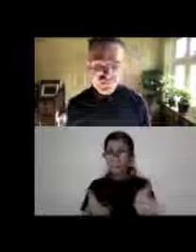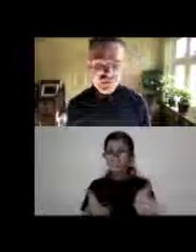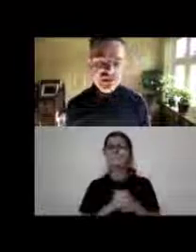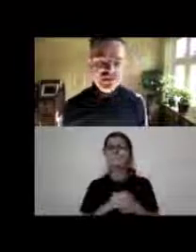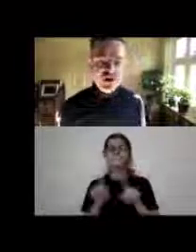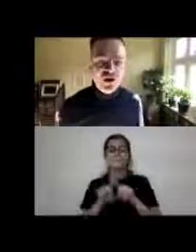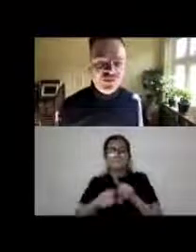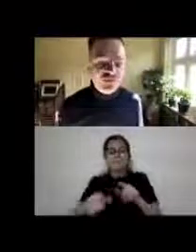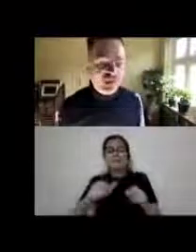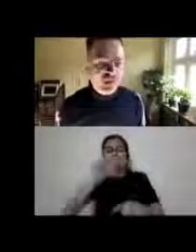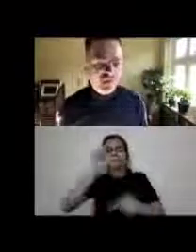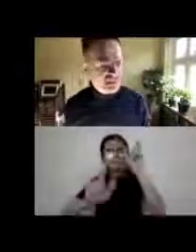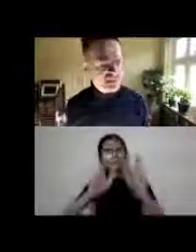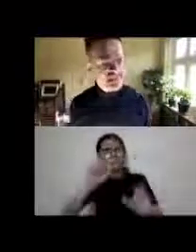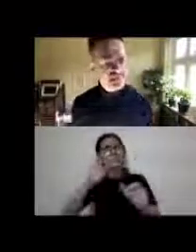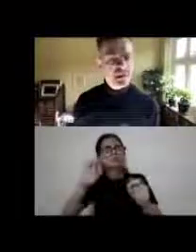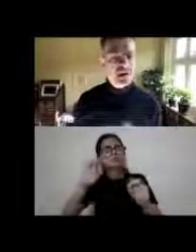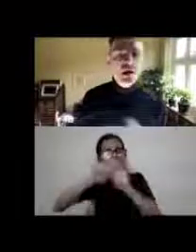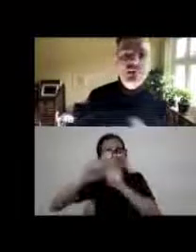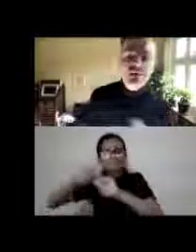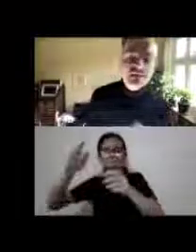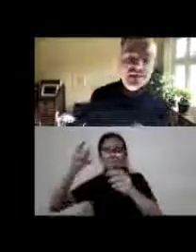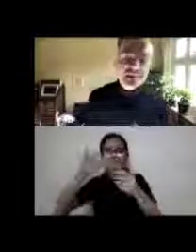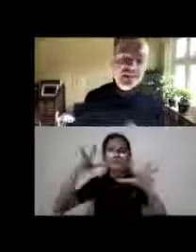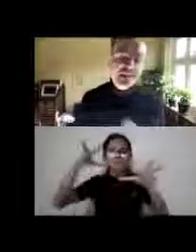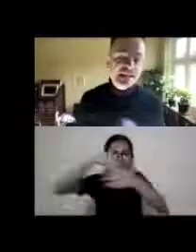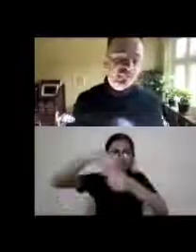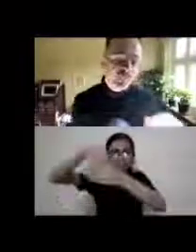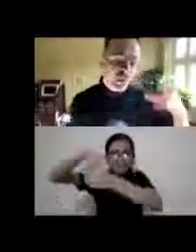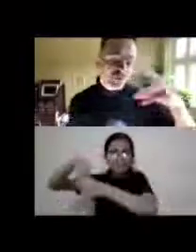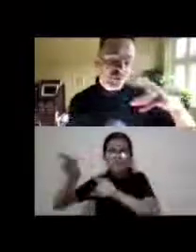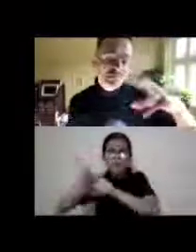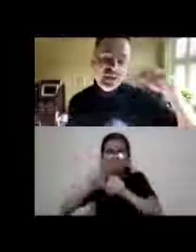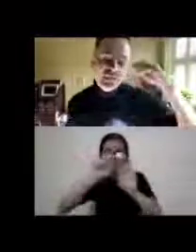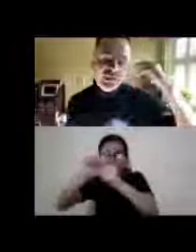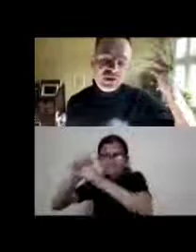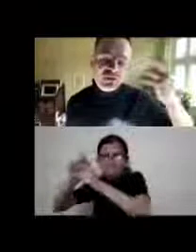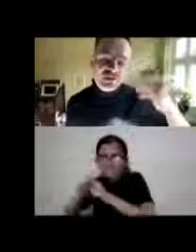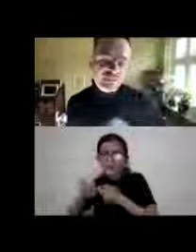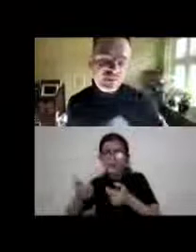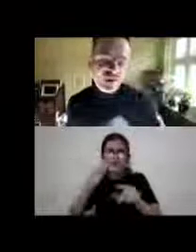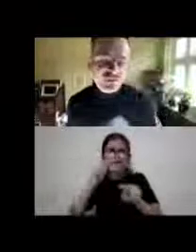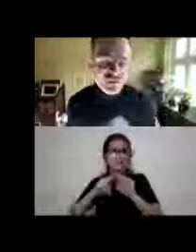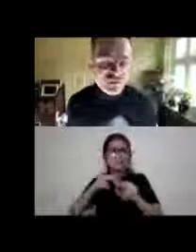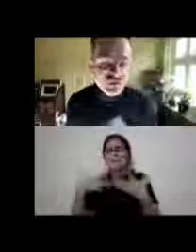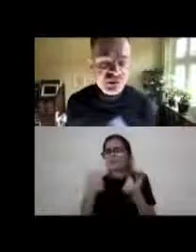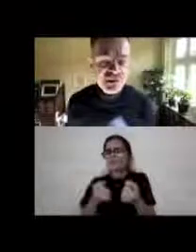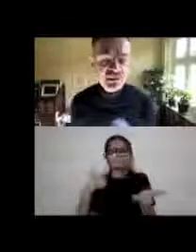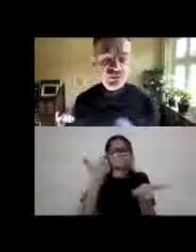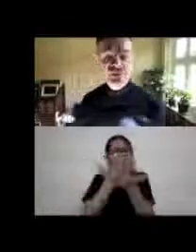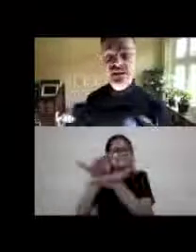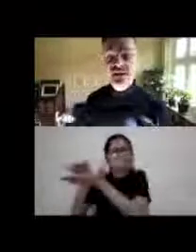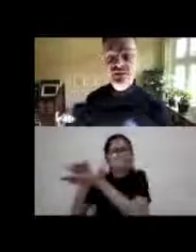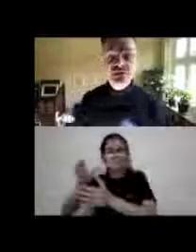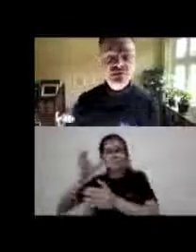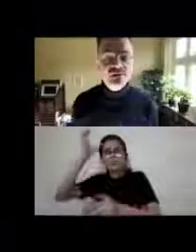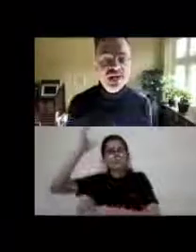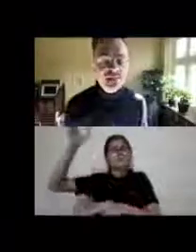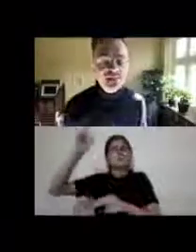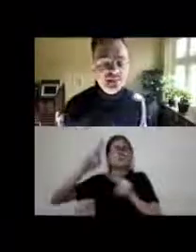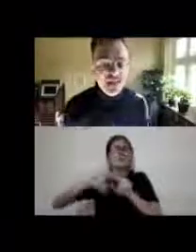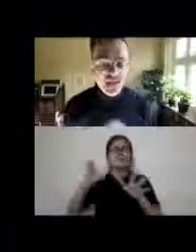in the field of kids, because they are saying if we want to implement the concept of inclusion into